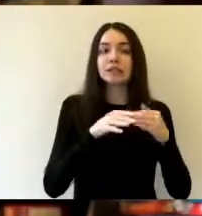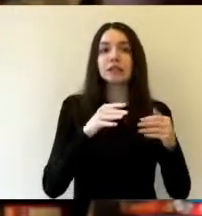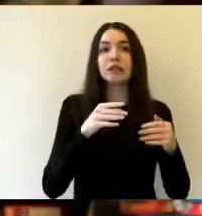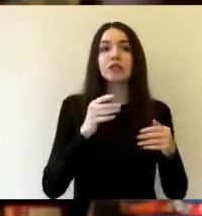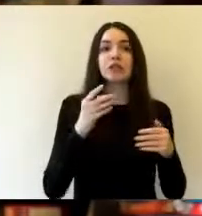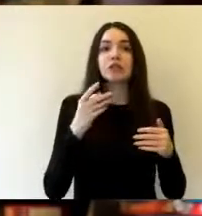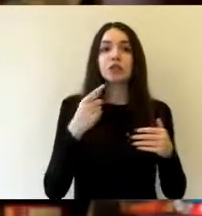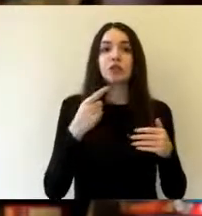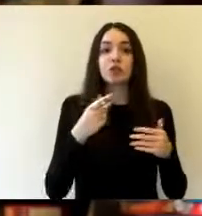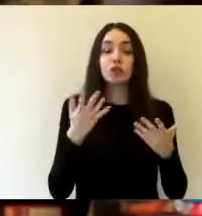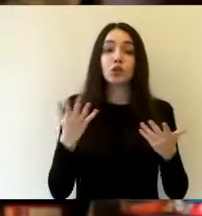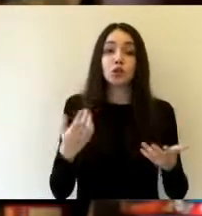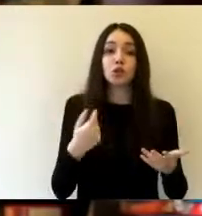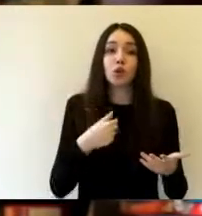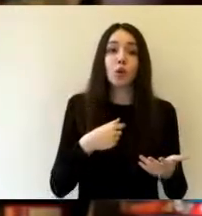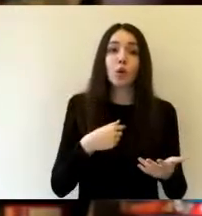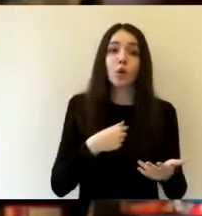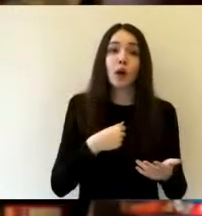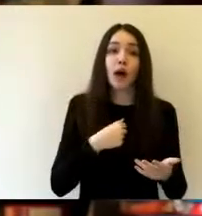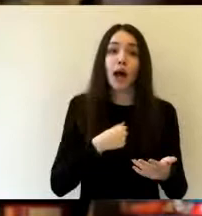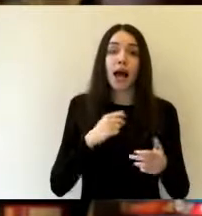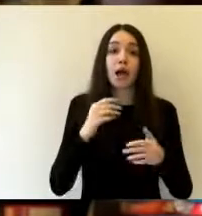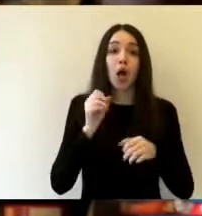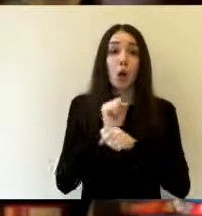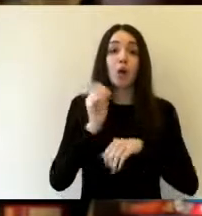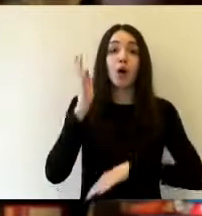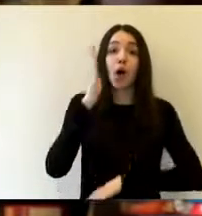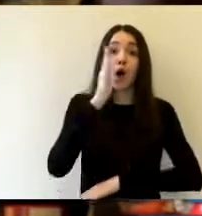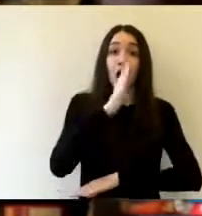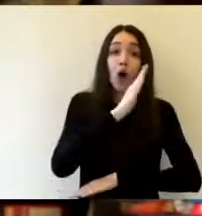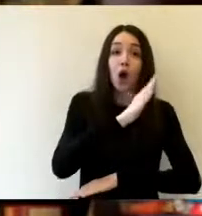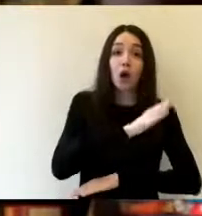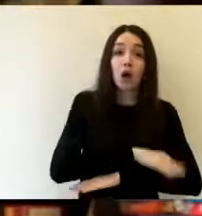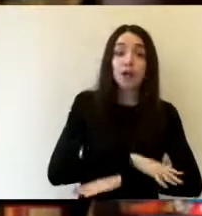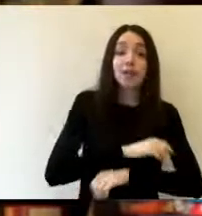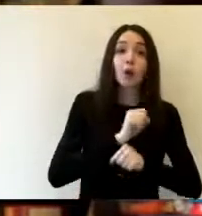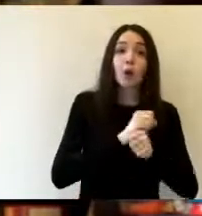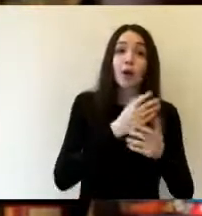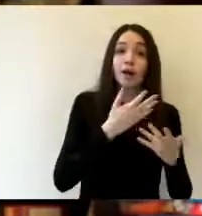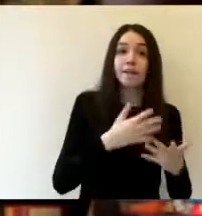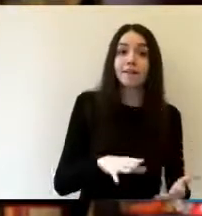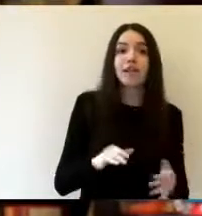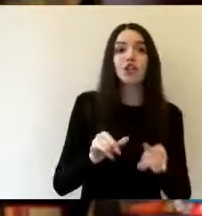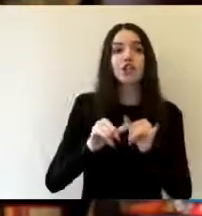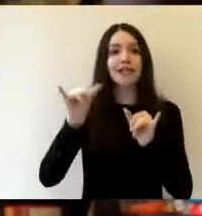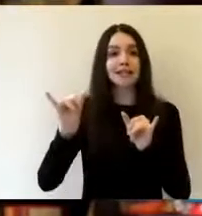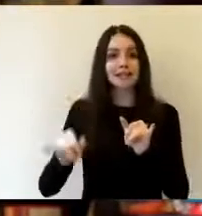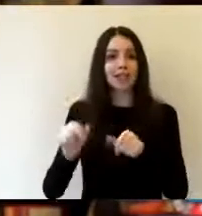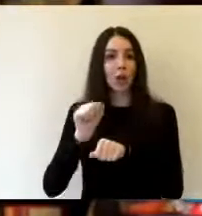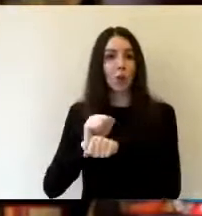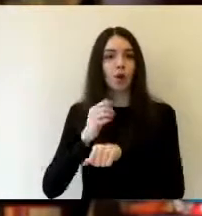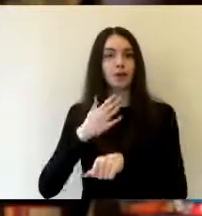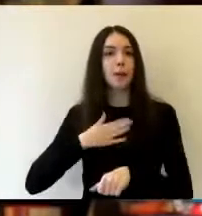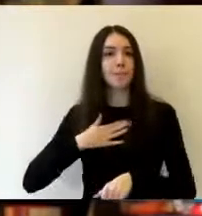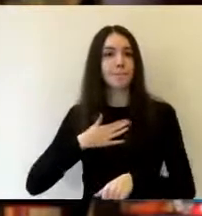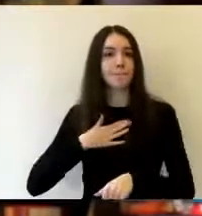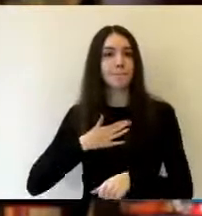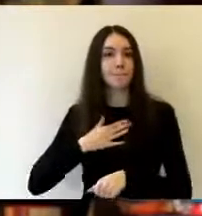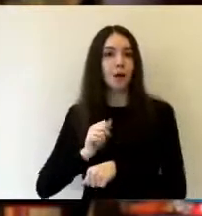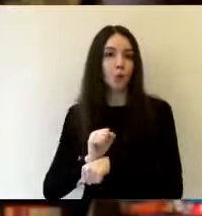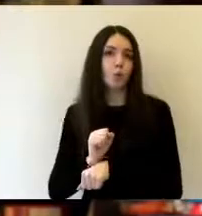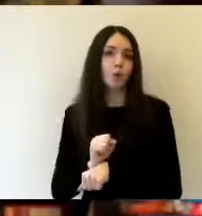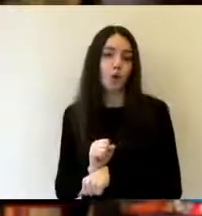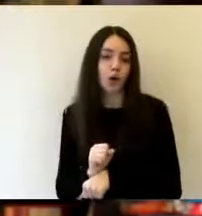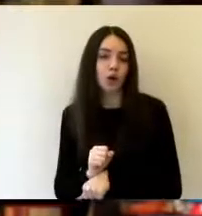morning, but I was also staying till 8, 9 o'clock at night, working in the stone yard on my own things, because they're not going to let me sit around and work on my own work on their